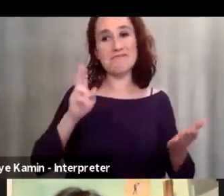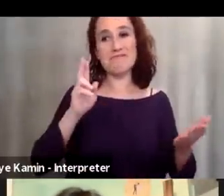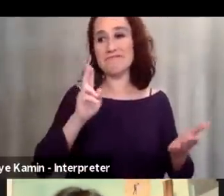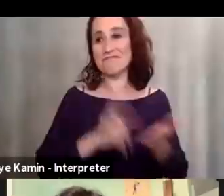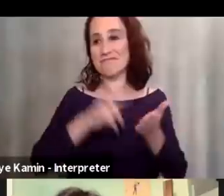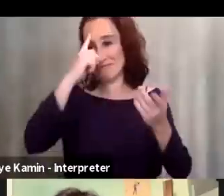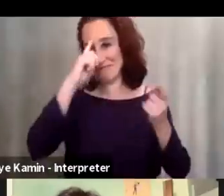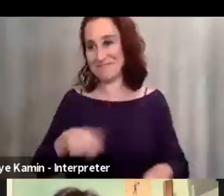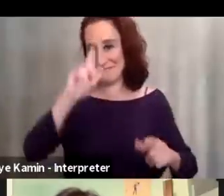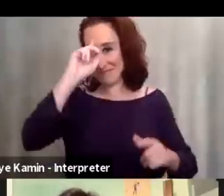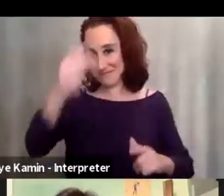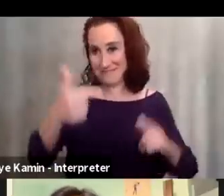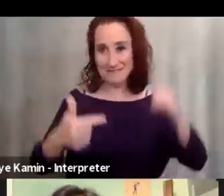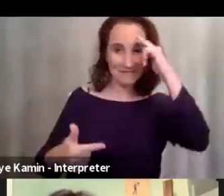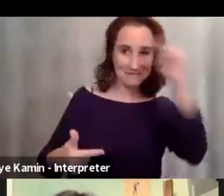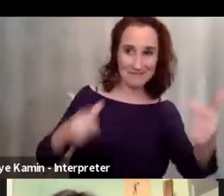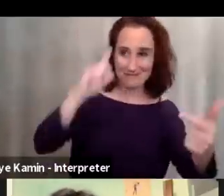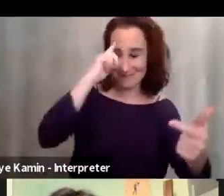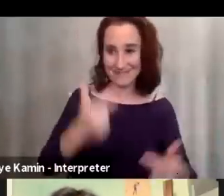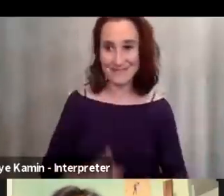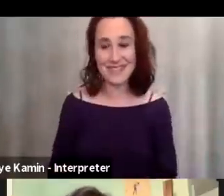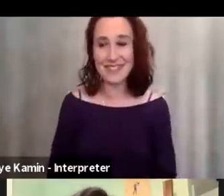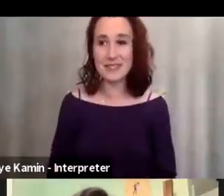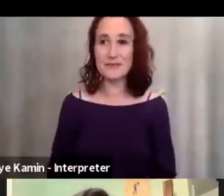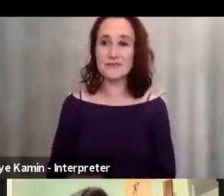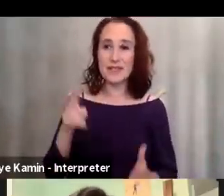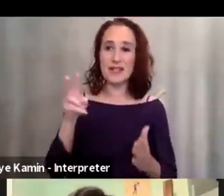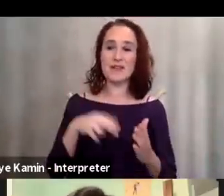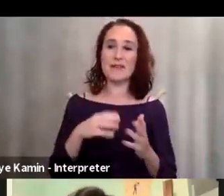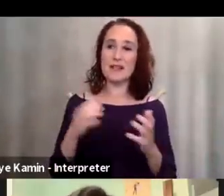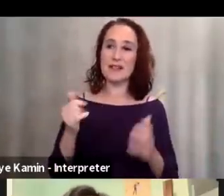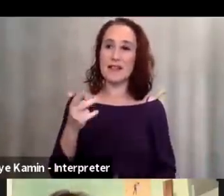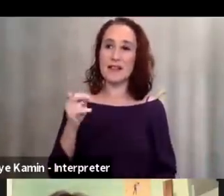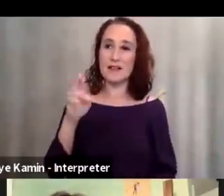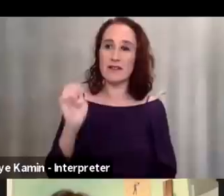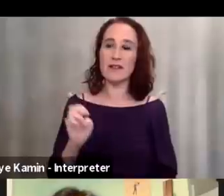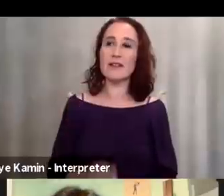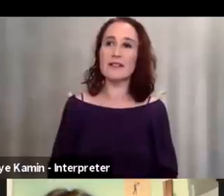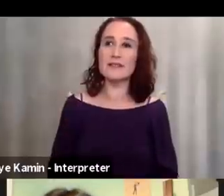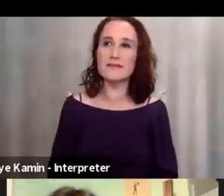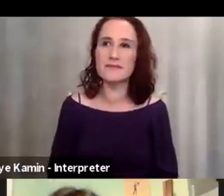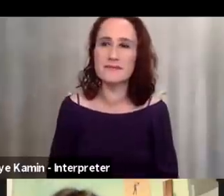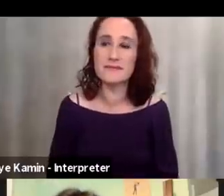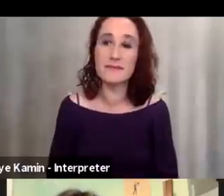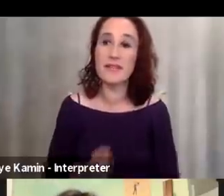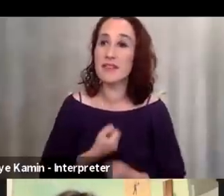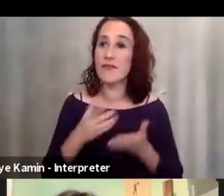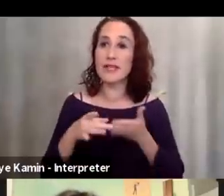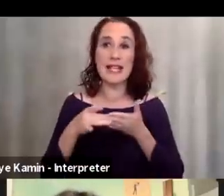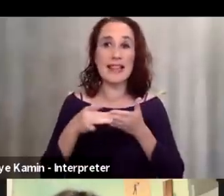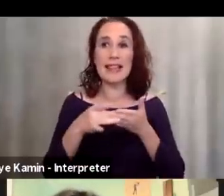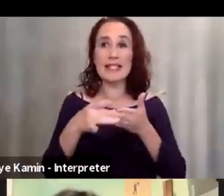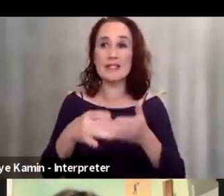It's the same exact thing for me. It's like, you read a lot in the genre and see where the voice leads you.